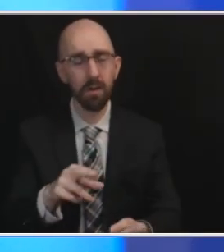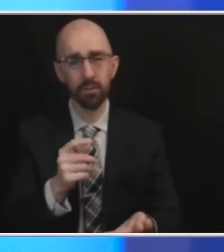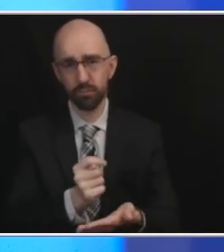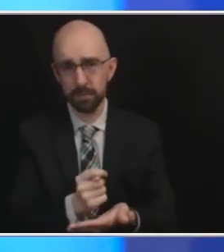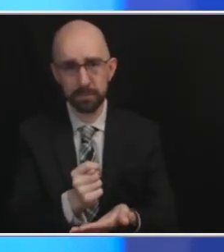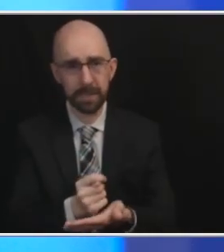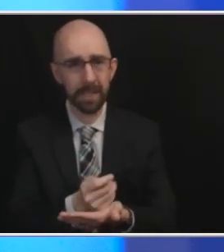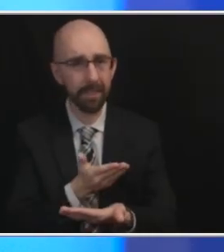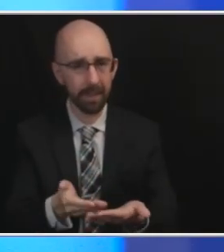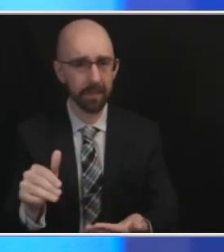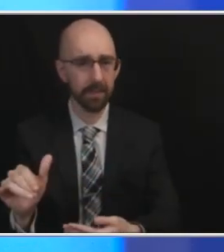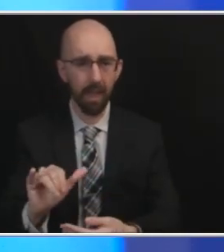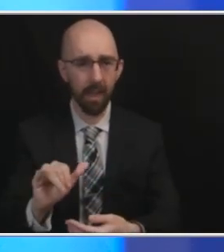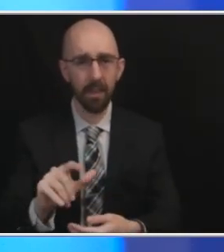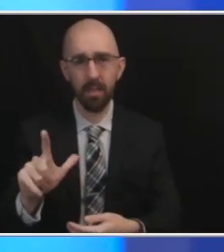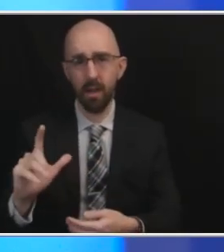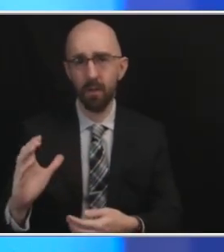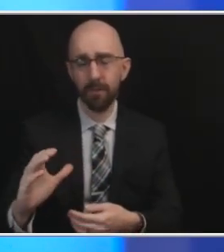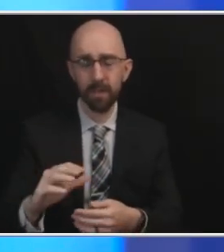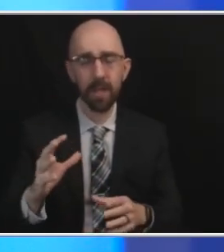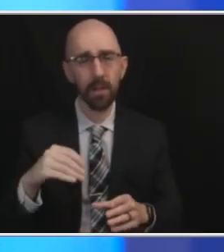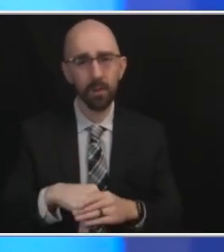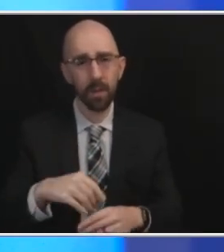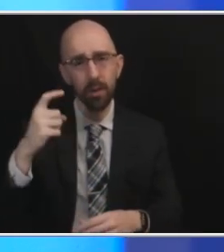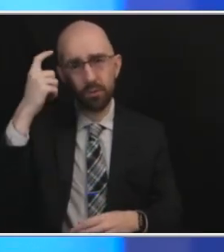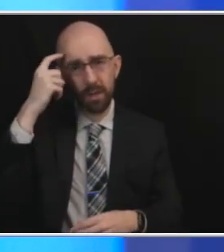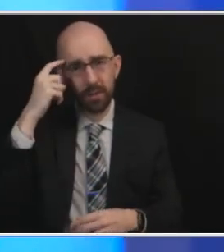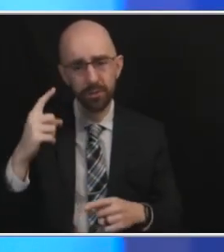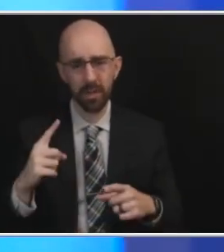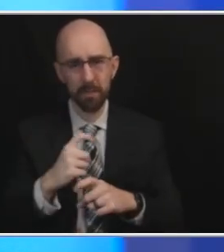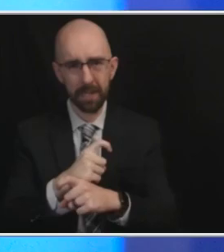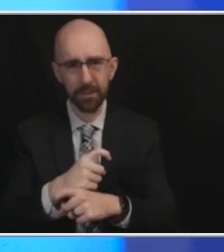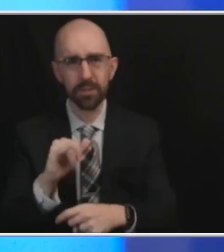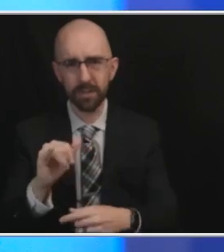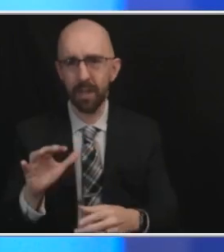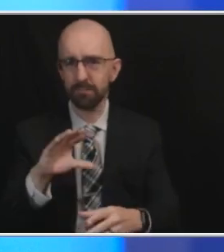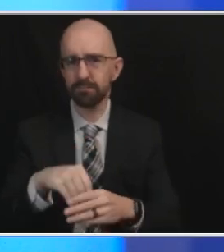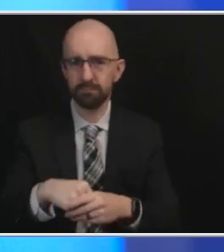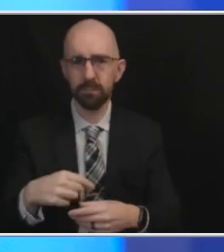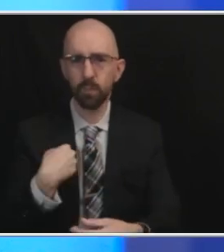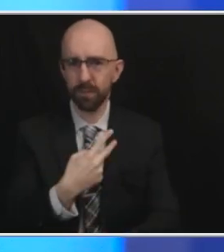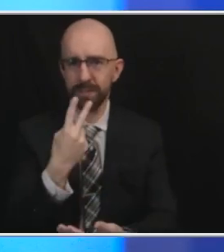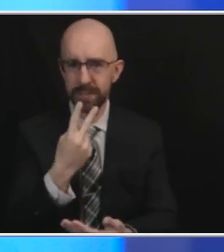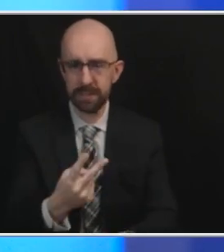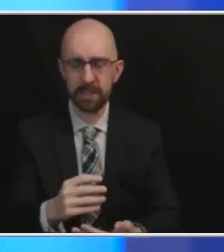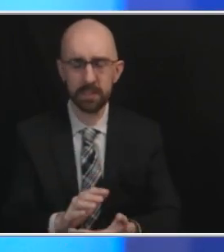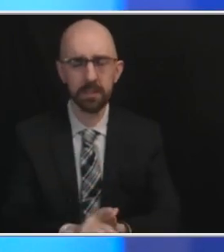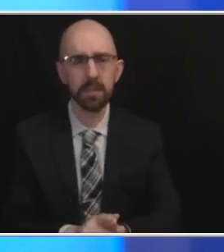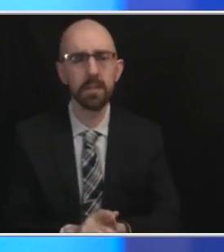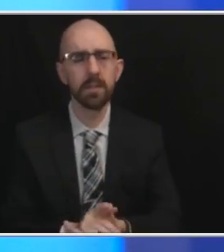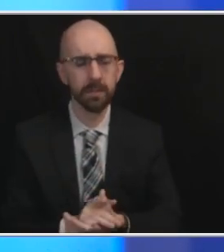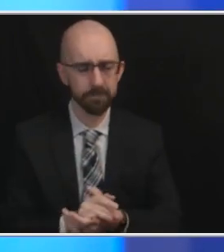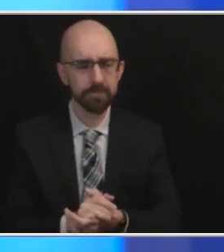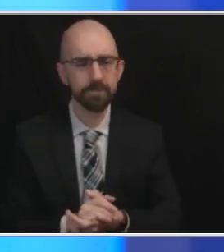like long COVID, including the neurologic complications that have occurred and that we've seen. So more to